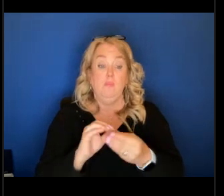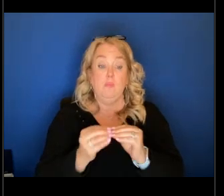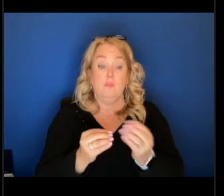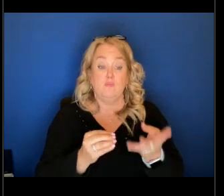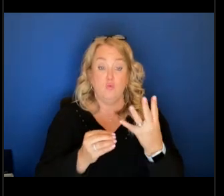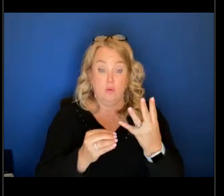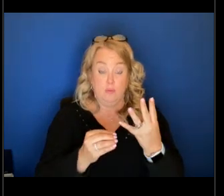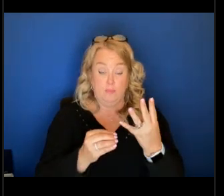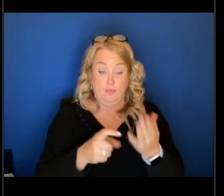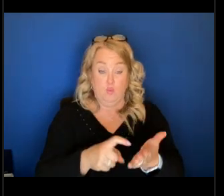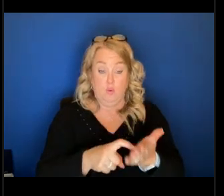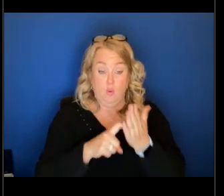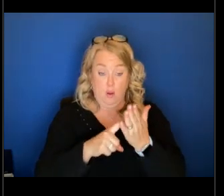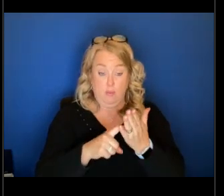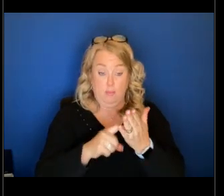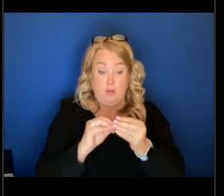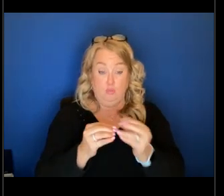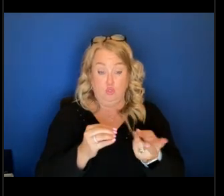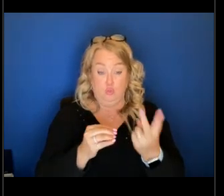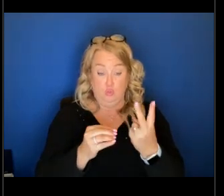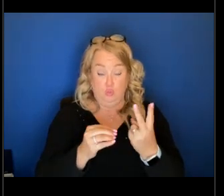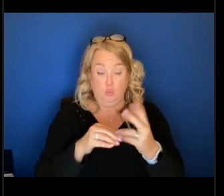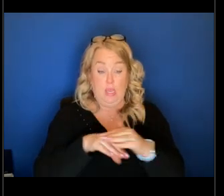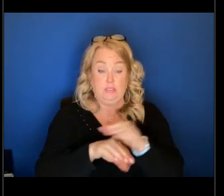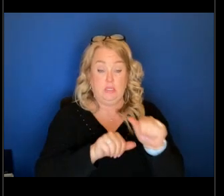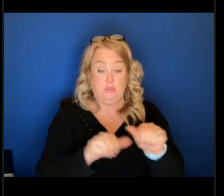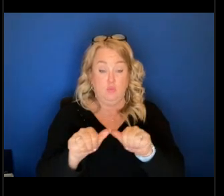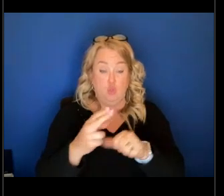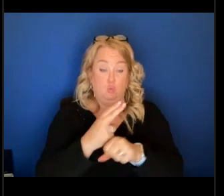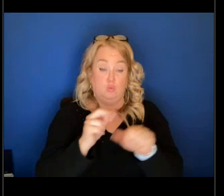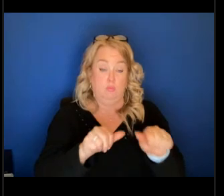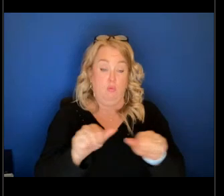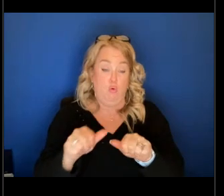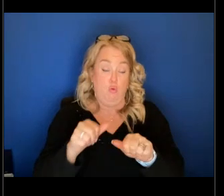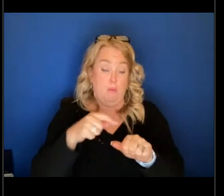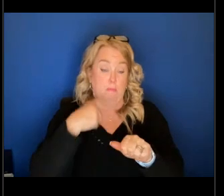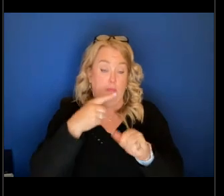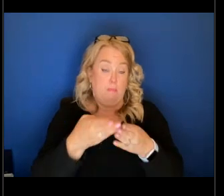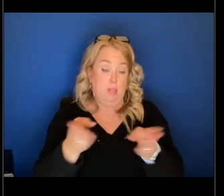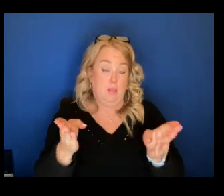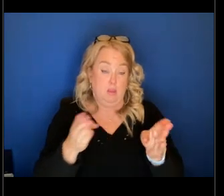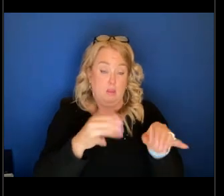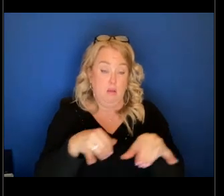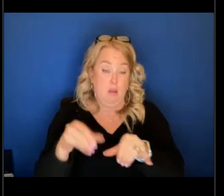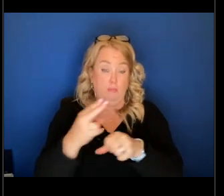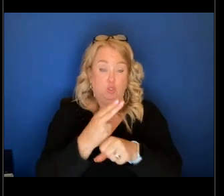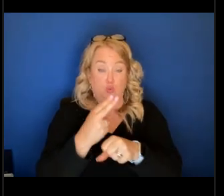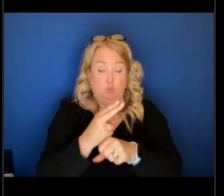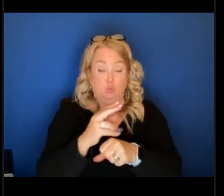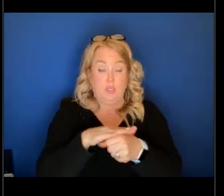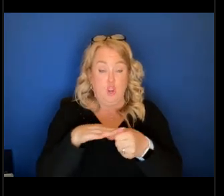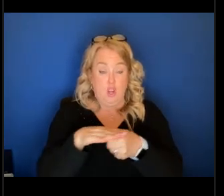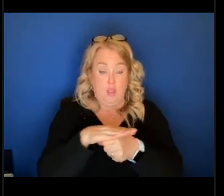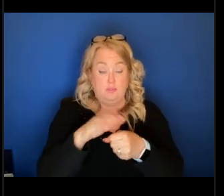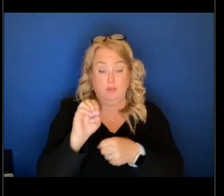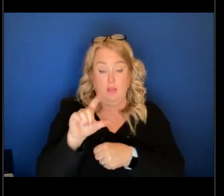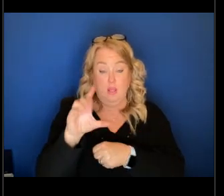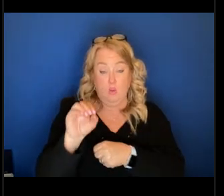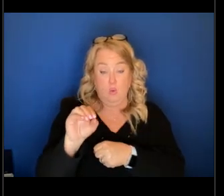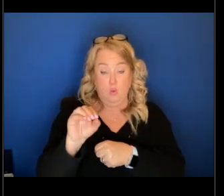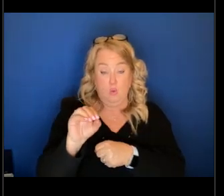Topic 4, requirement 2, accessible and usable public and common use areas.